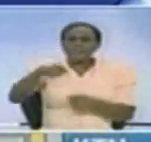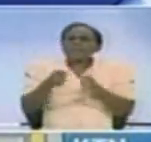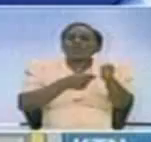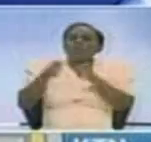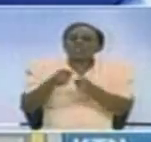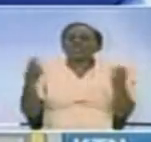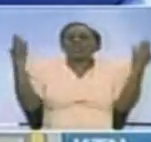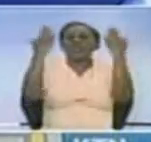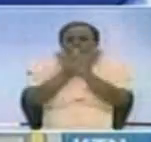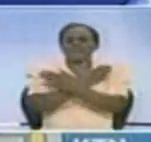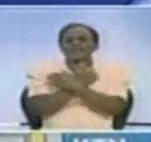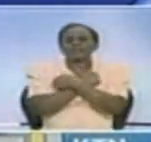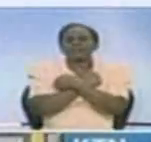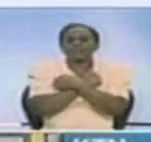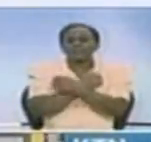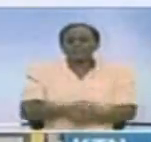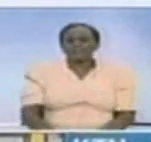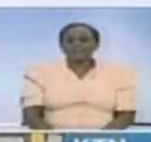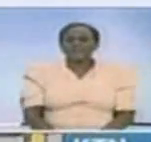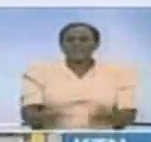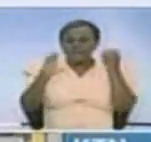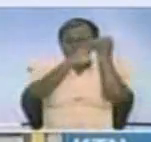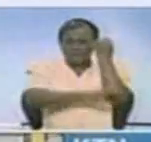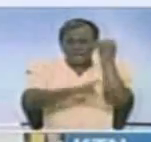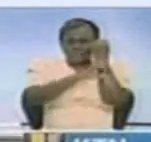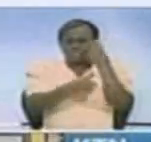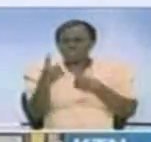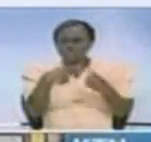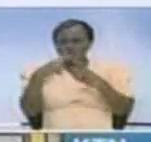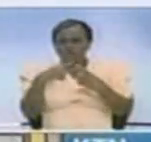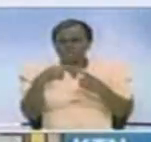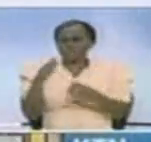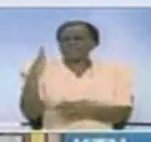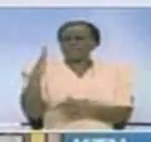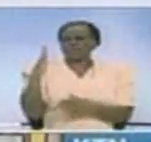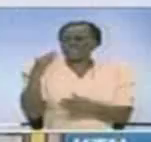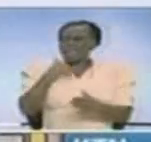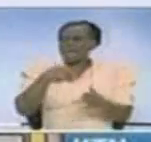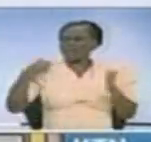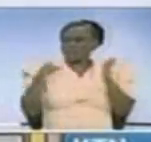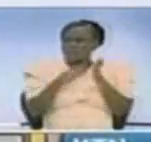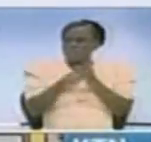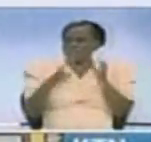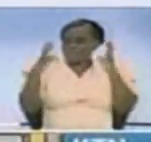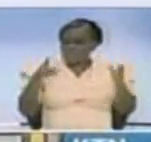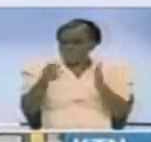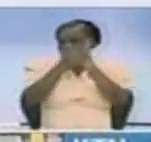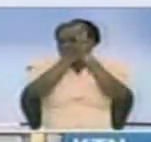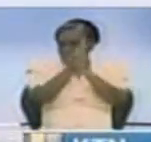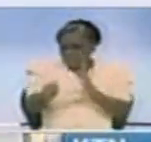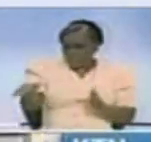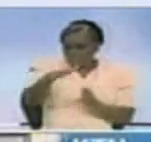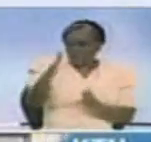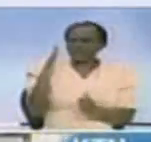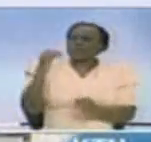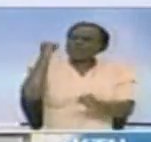night. Oh, all right. This country has been choking with insecurity for a while now. You are an expert in this area. What